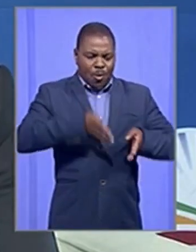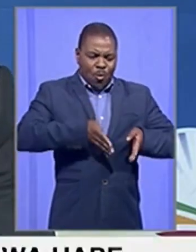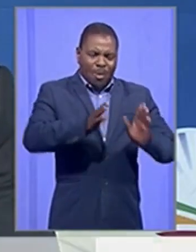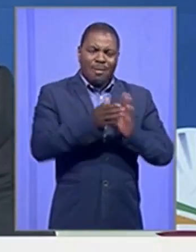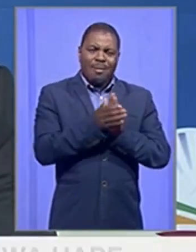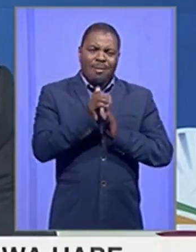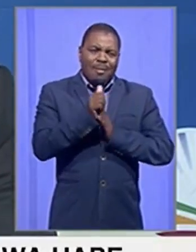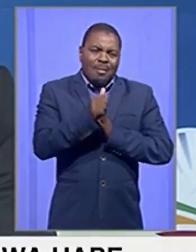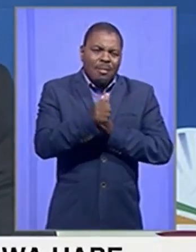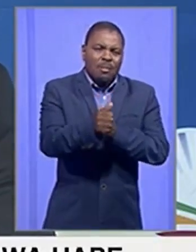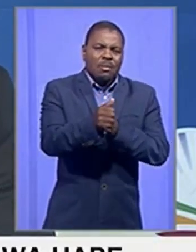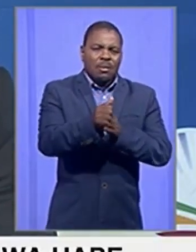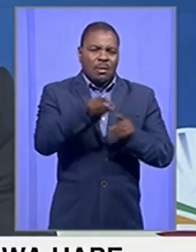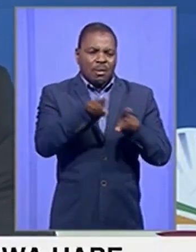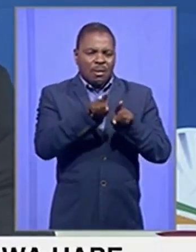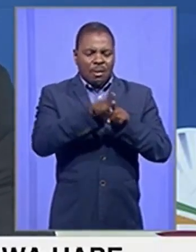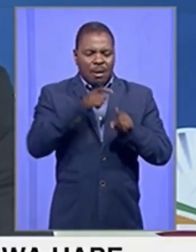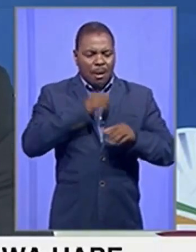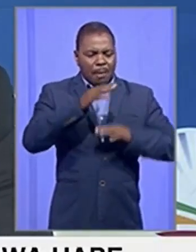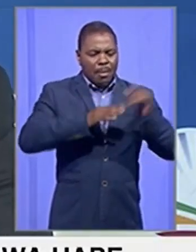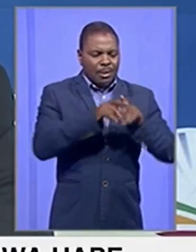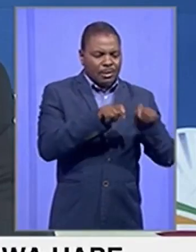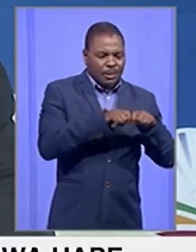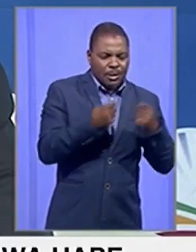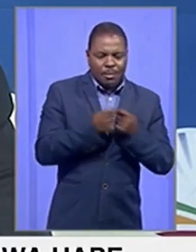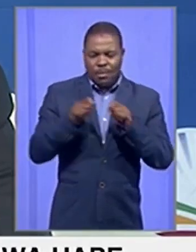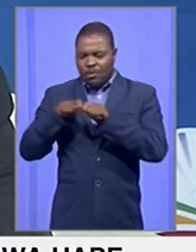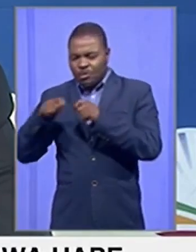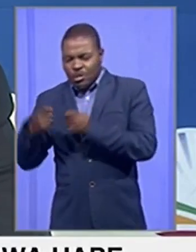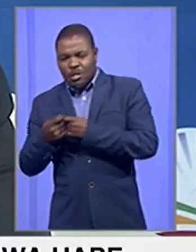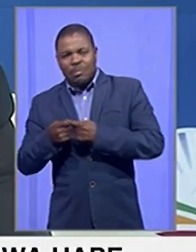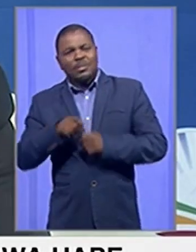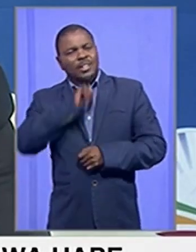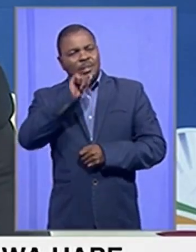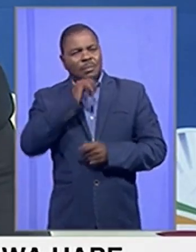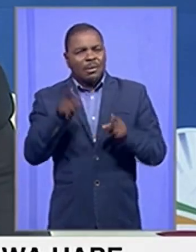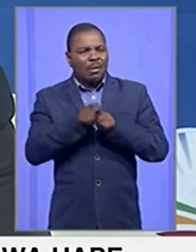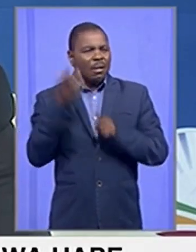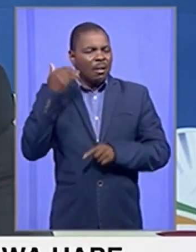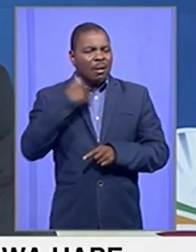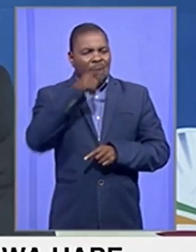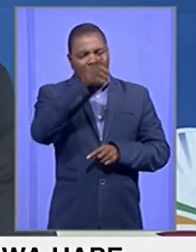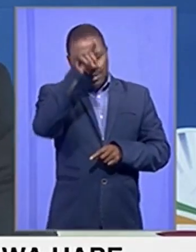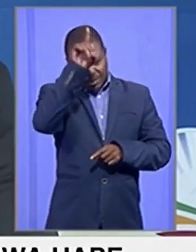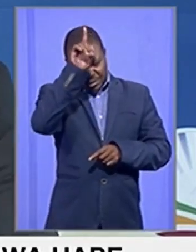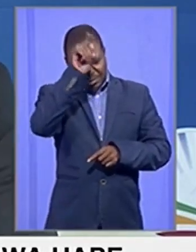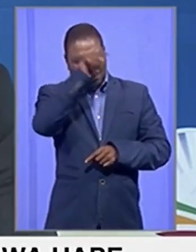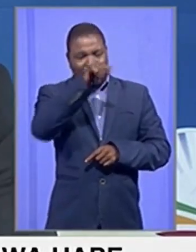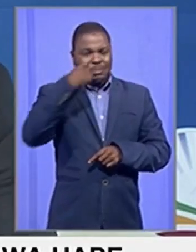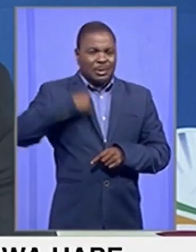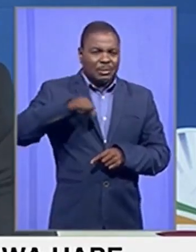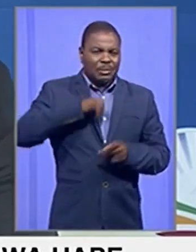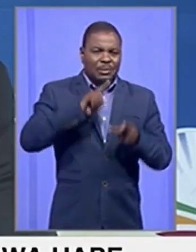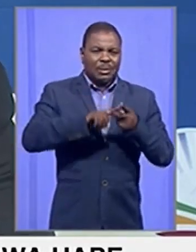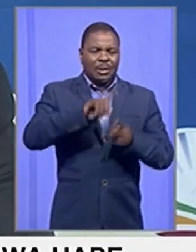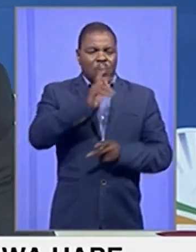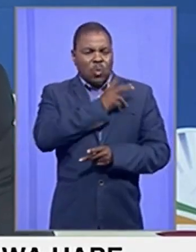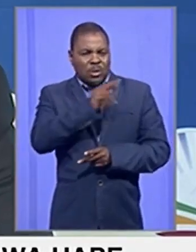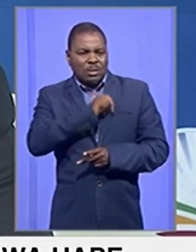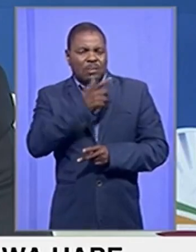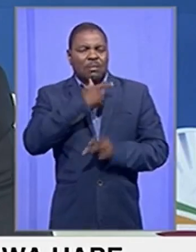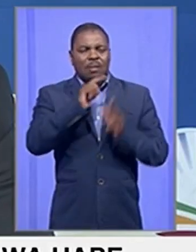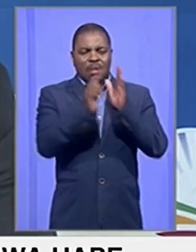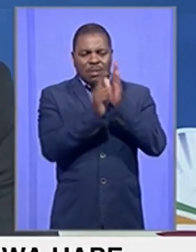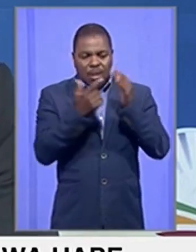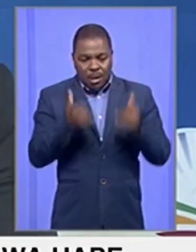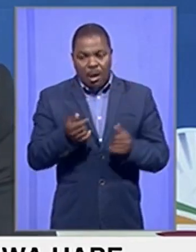which is to bring and build teams. So it doesn't matter where I've served as a leader in eThekwini, any municipality, in the KwaZulu-Natal legislature, or now